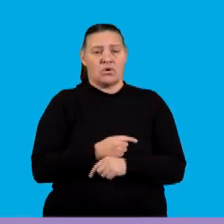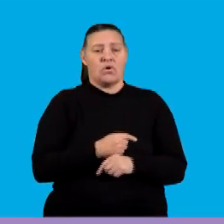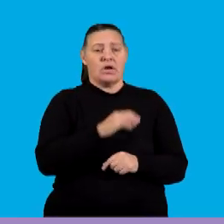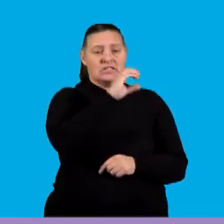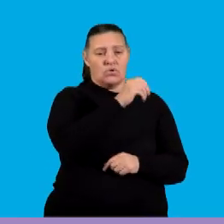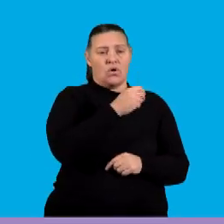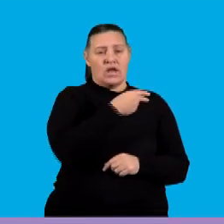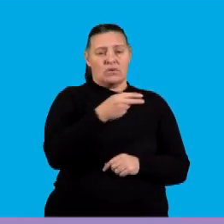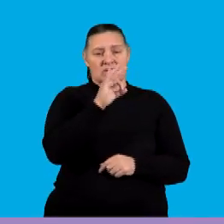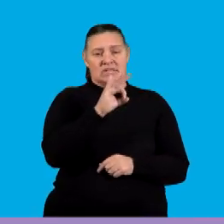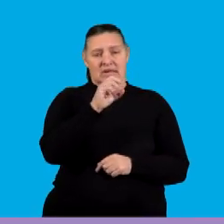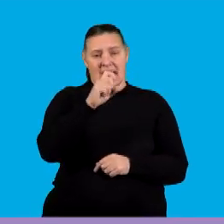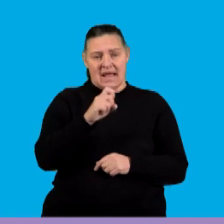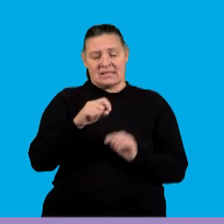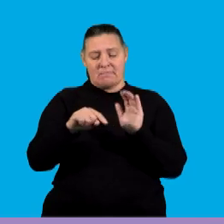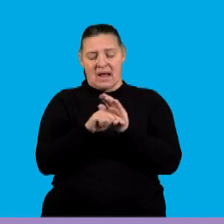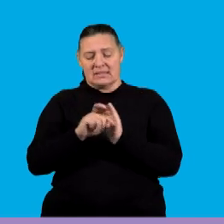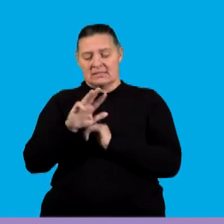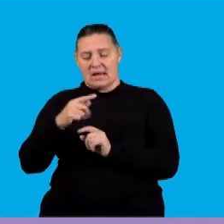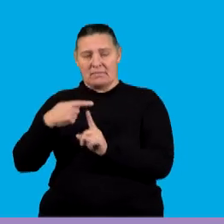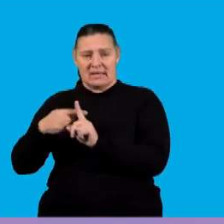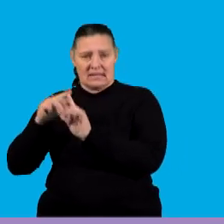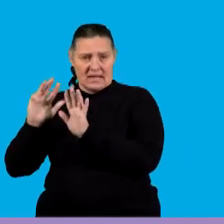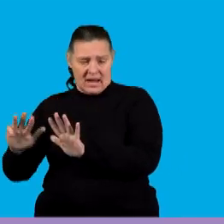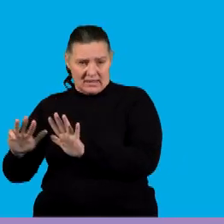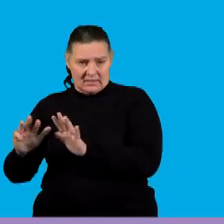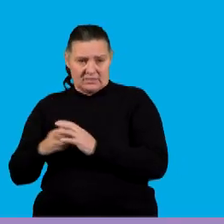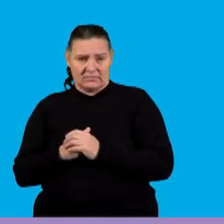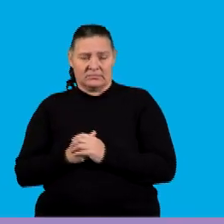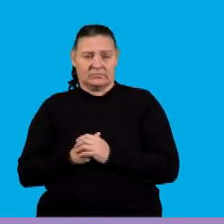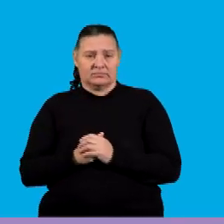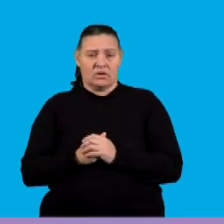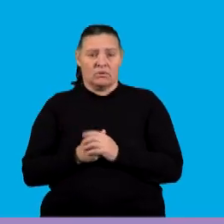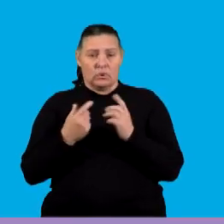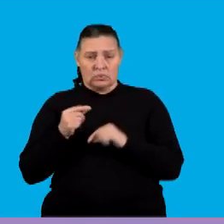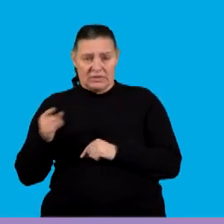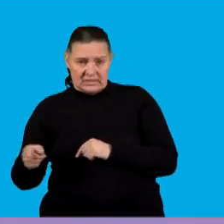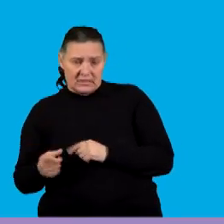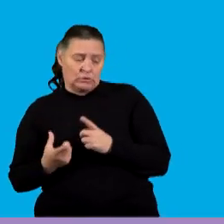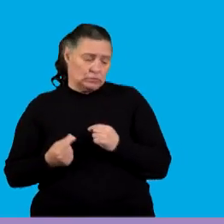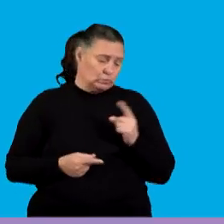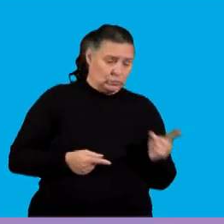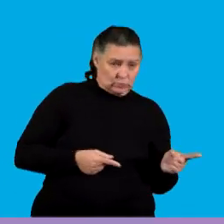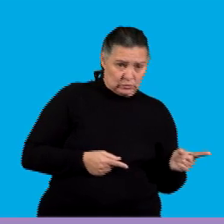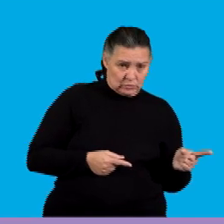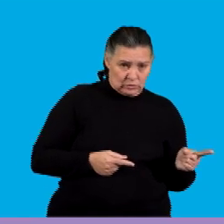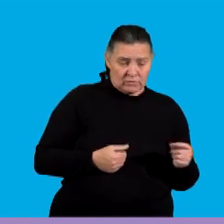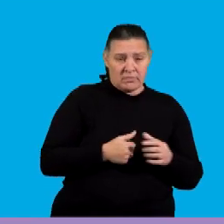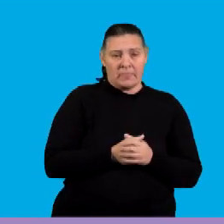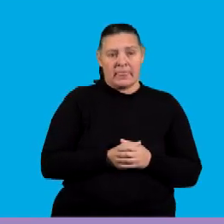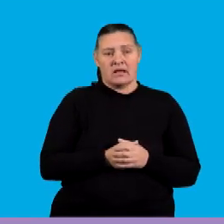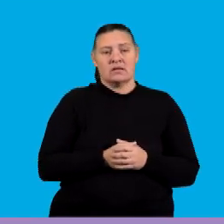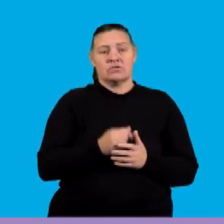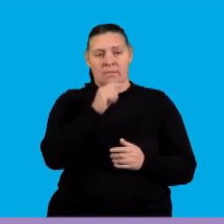additive inverse of a negative 9 so that we can make sure that we solve for x. So that is a